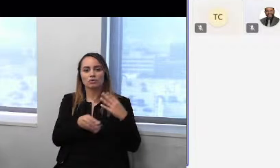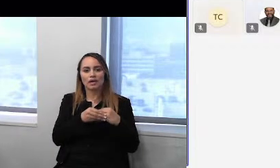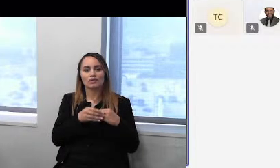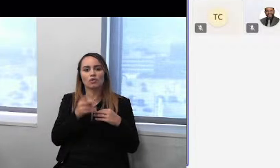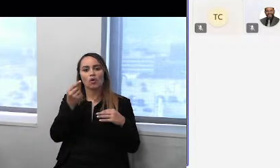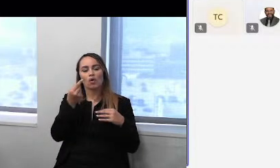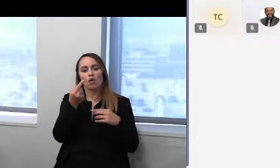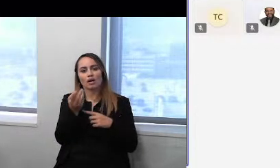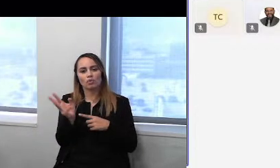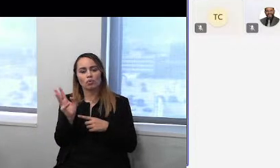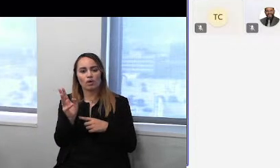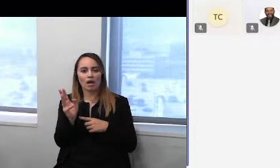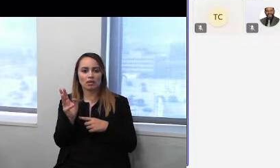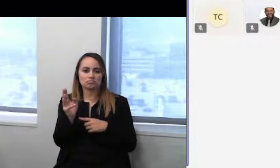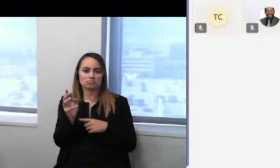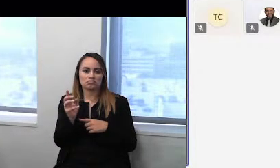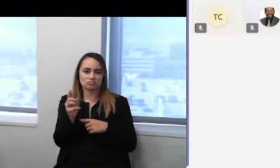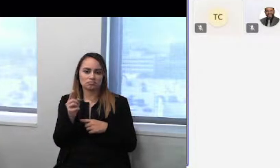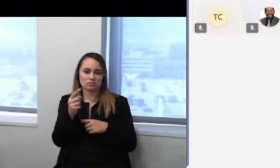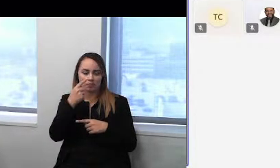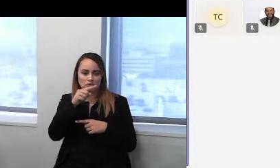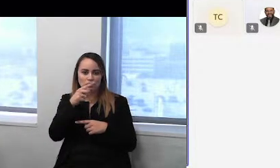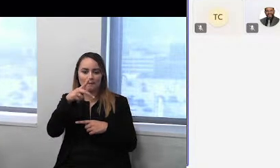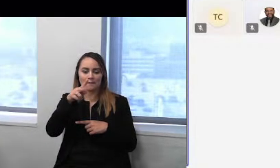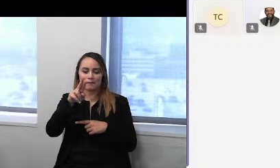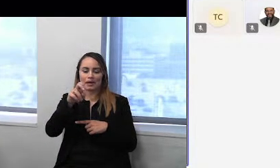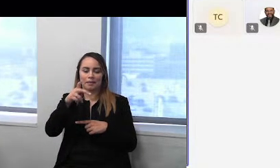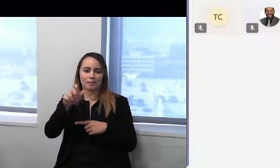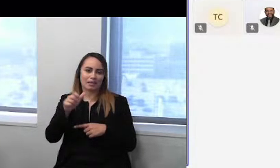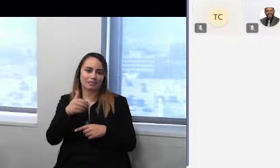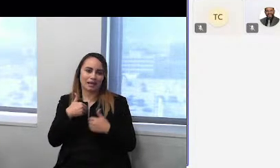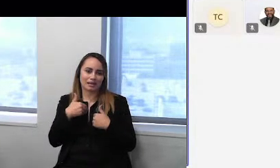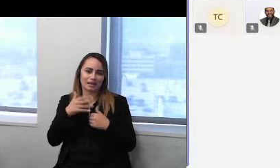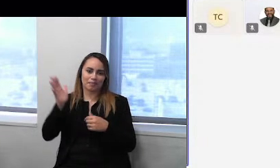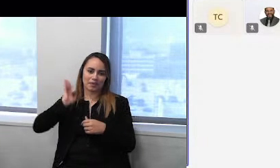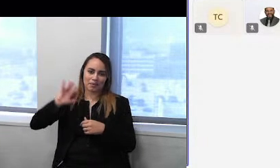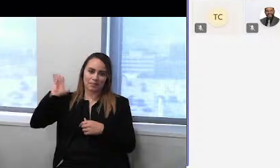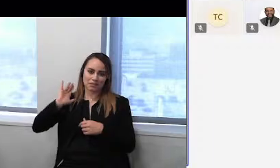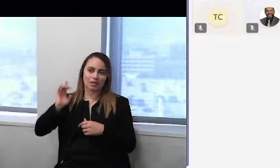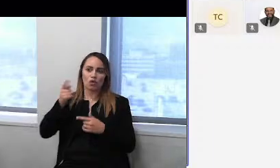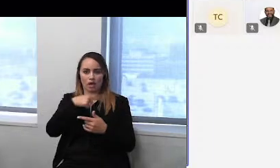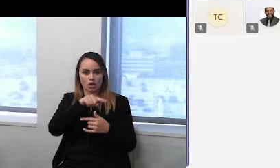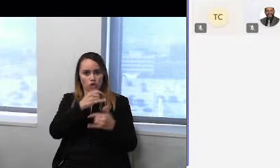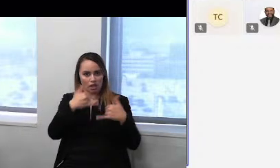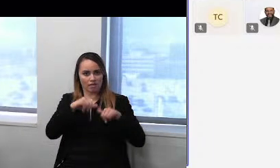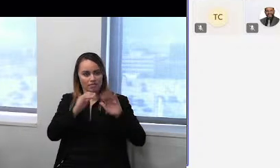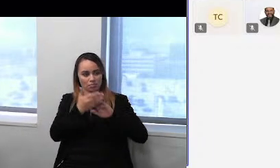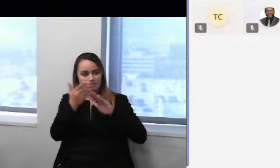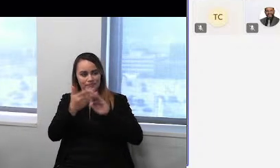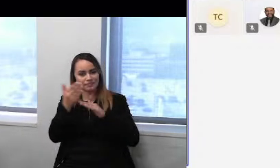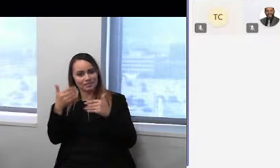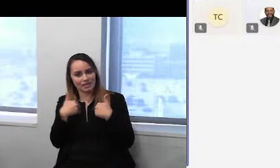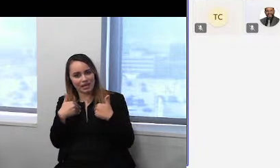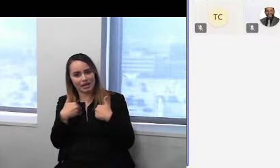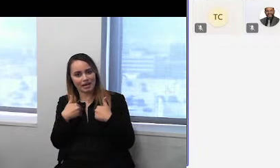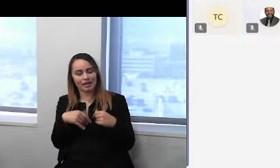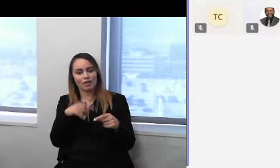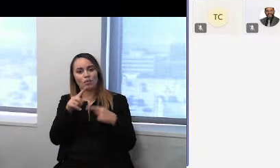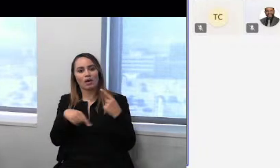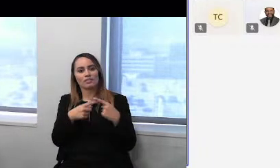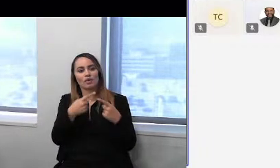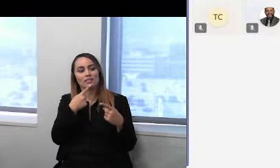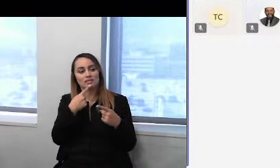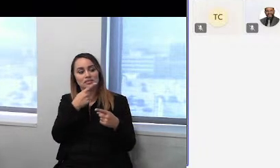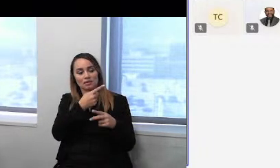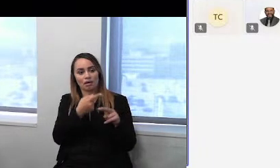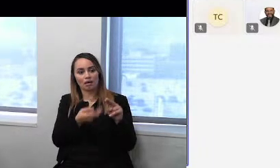as specific requirements themselves. So I want to make sure that it's a distinction. You say it costs more, and I struggle with that. Hopefully that